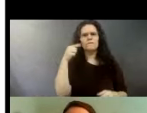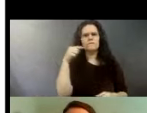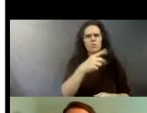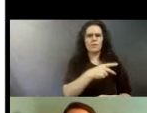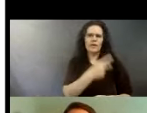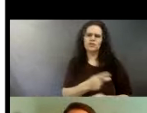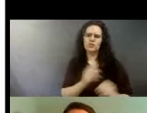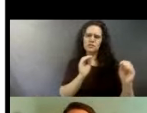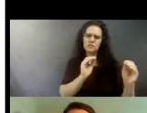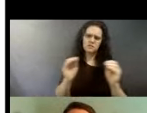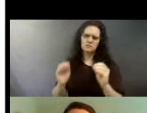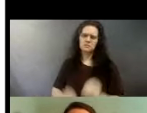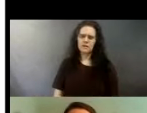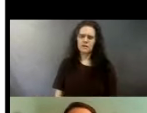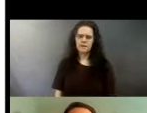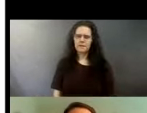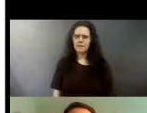Wonderful.